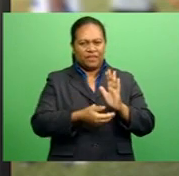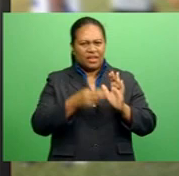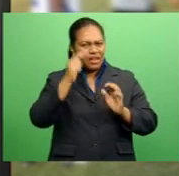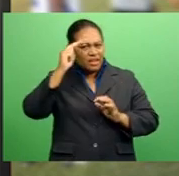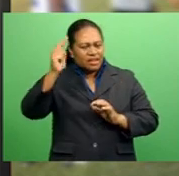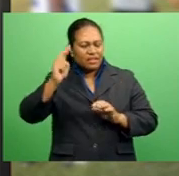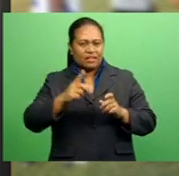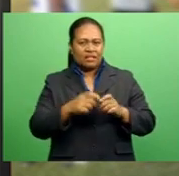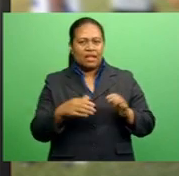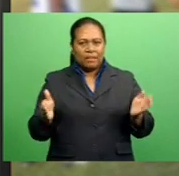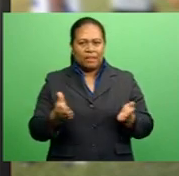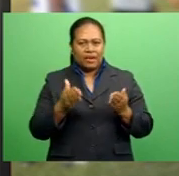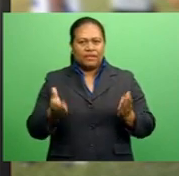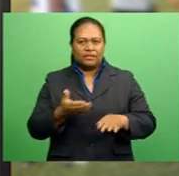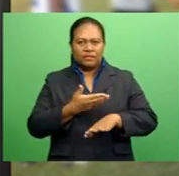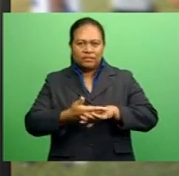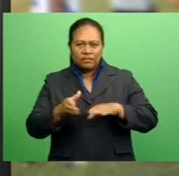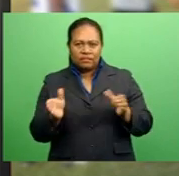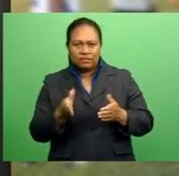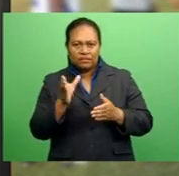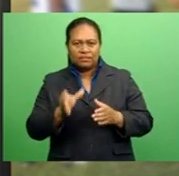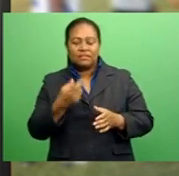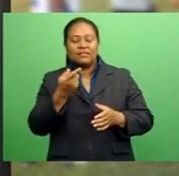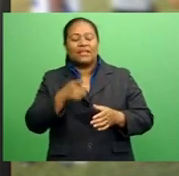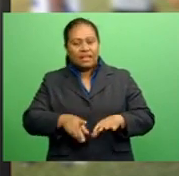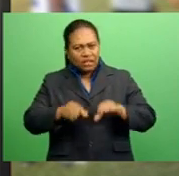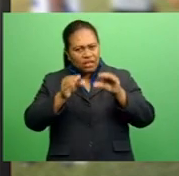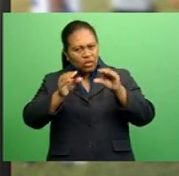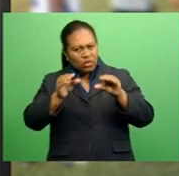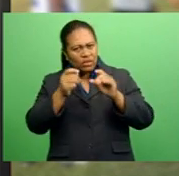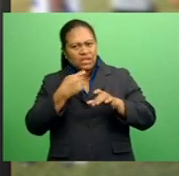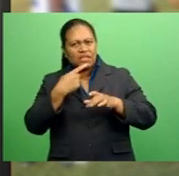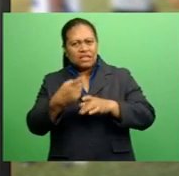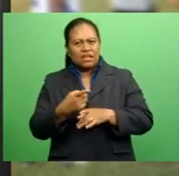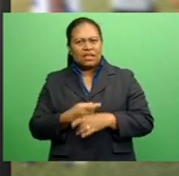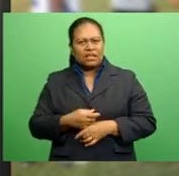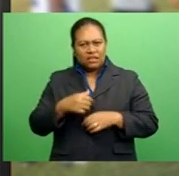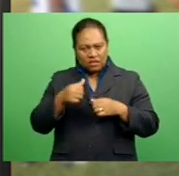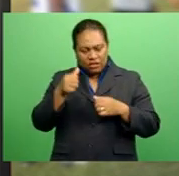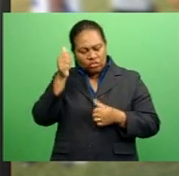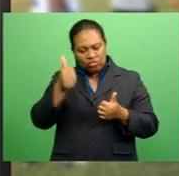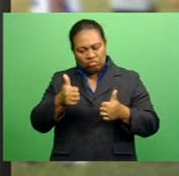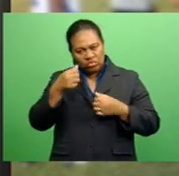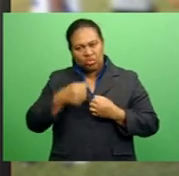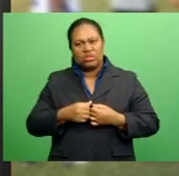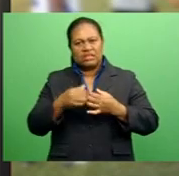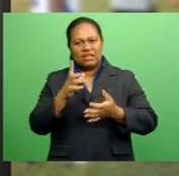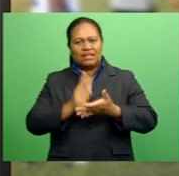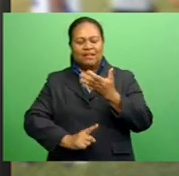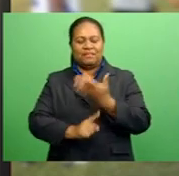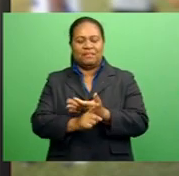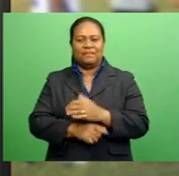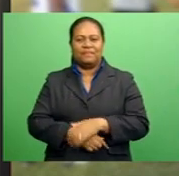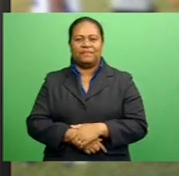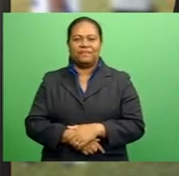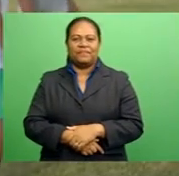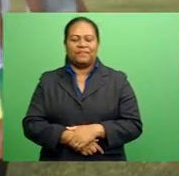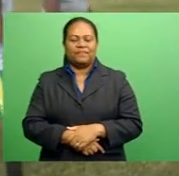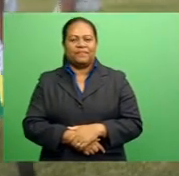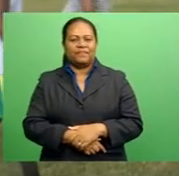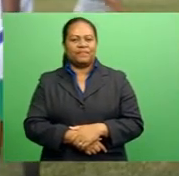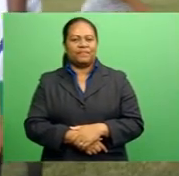new players, as well as coach Tangi Wonolangi, are also gunning for a good start with the Blues. Tali Materakula reports.